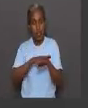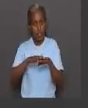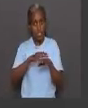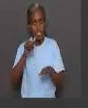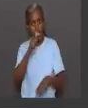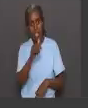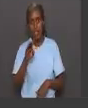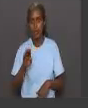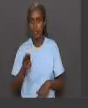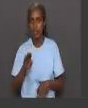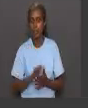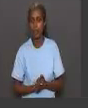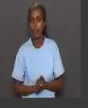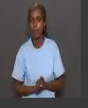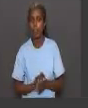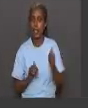AB,